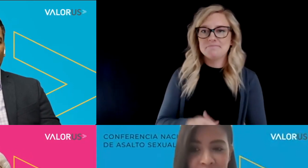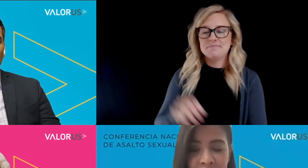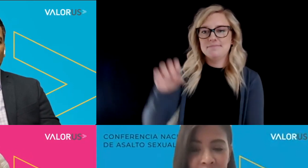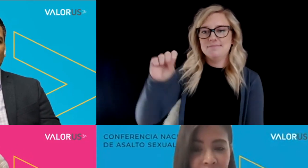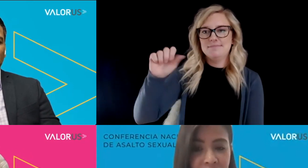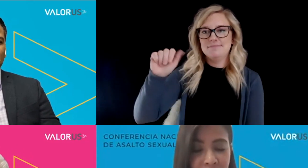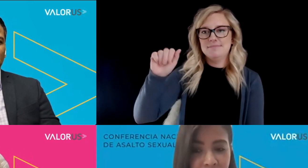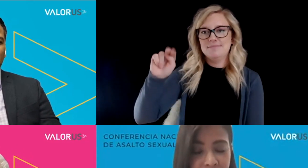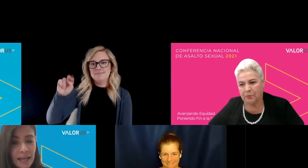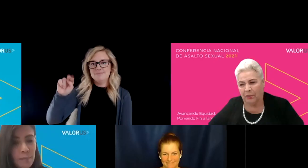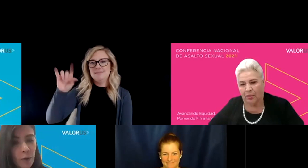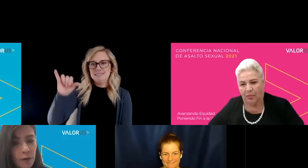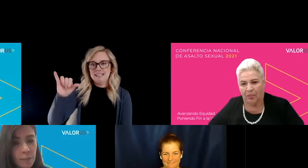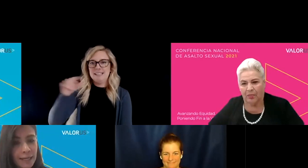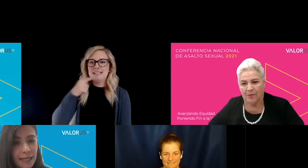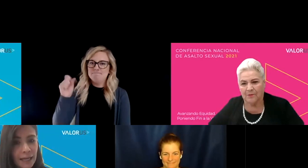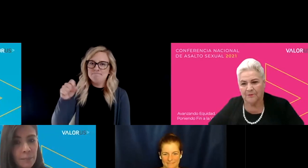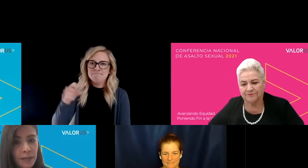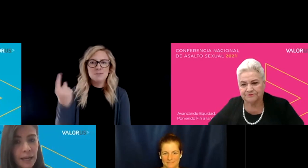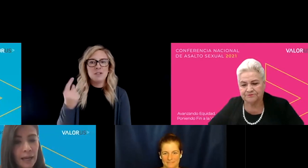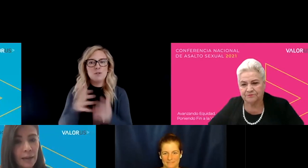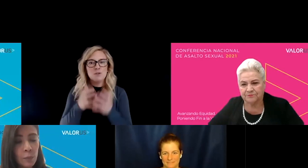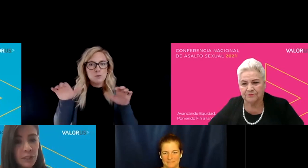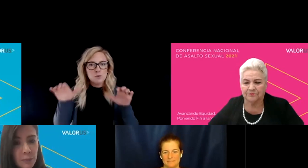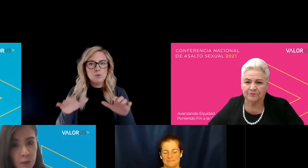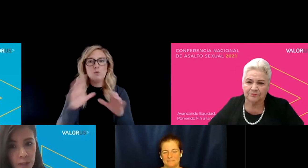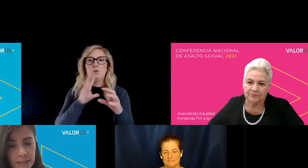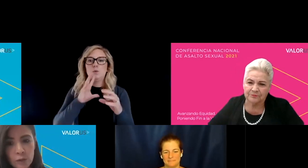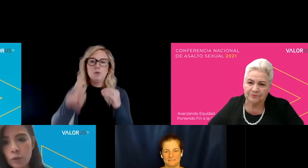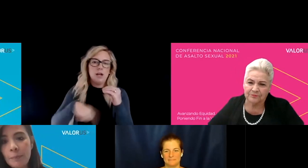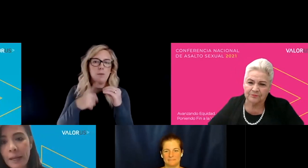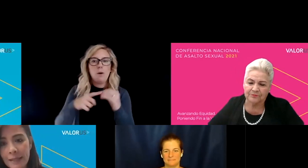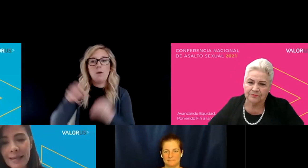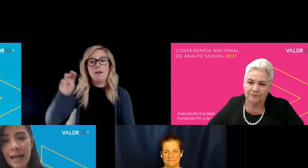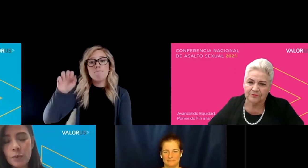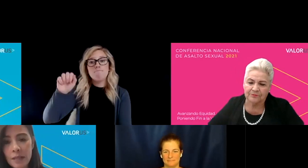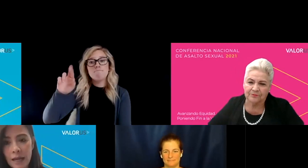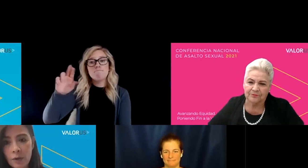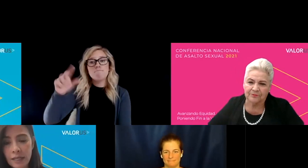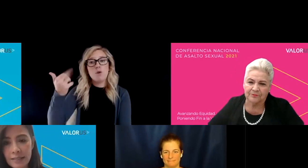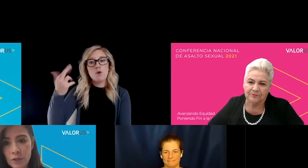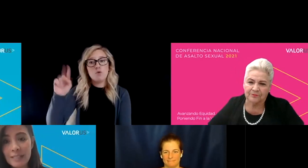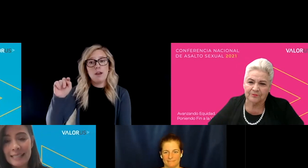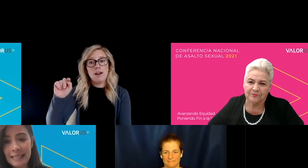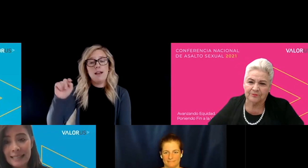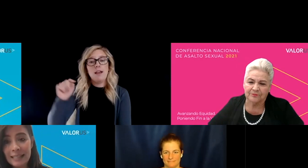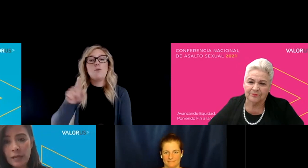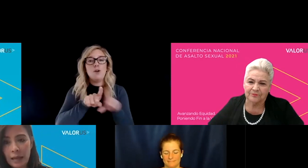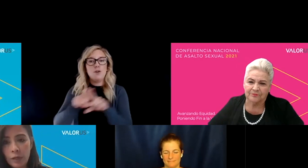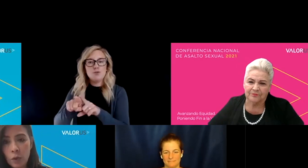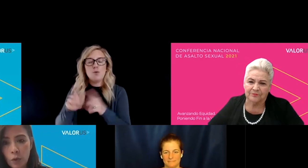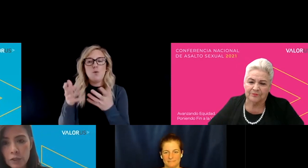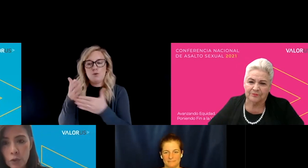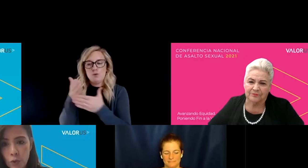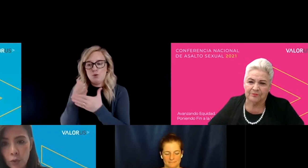Yes, there's always so much to do and so much to talk about. And Margaret, I would also like to share this question with